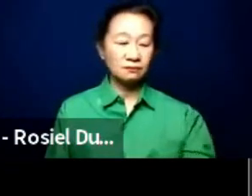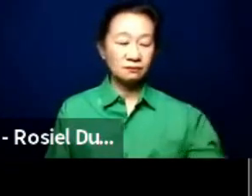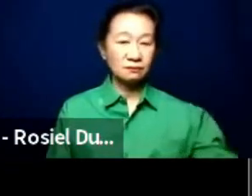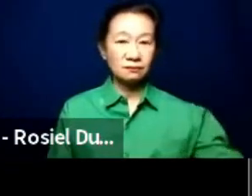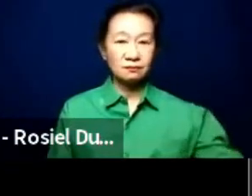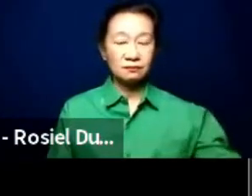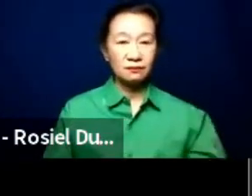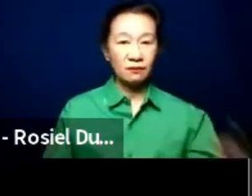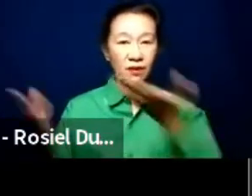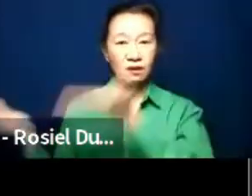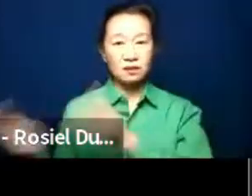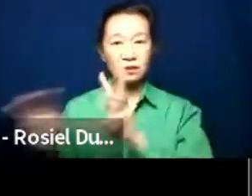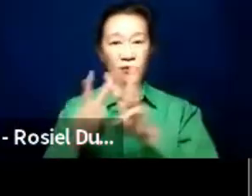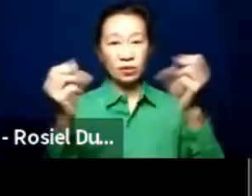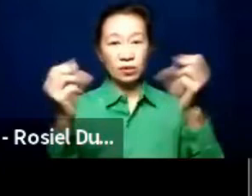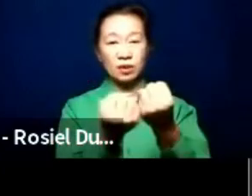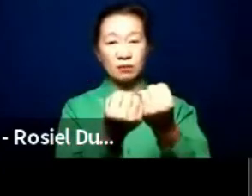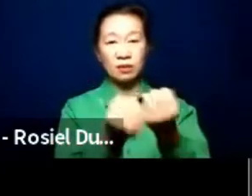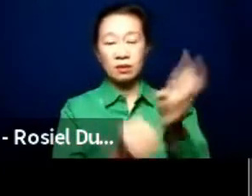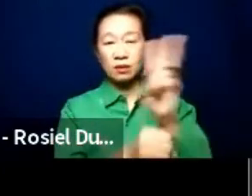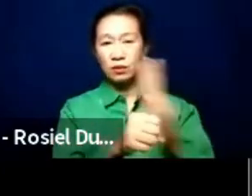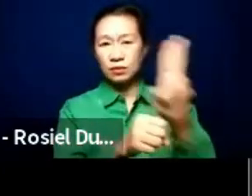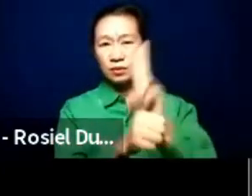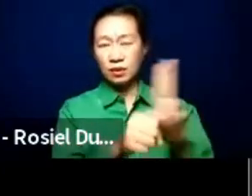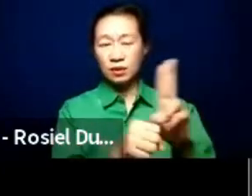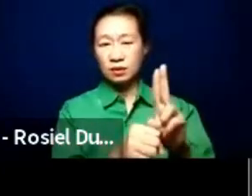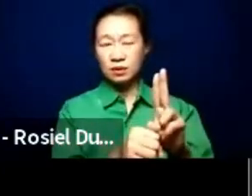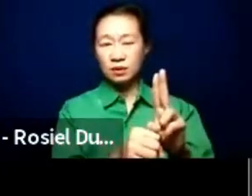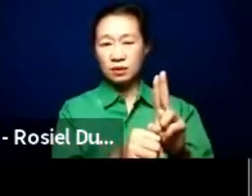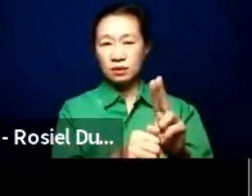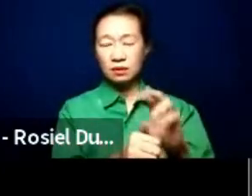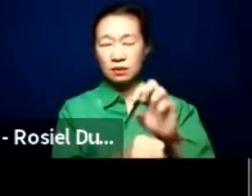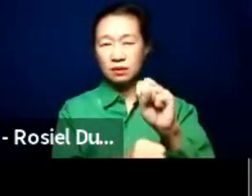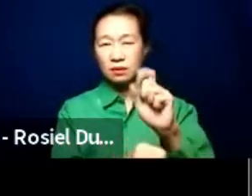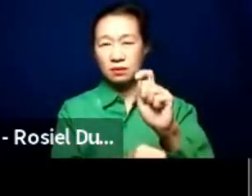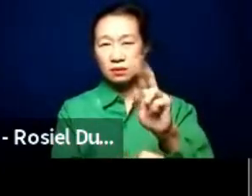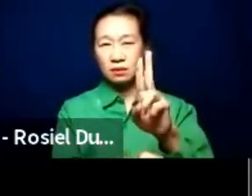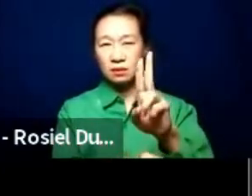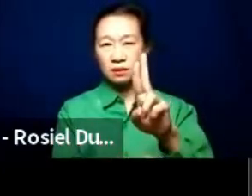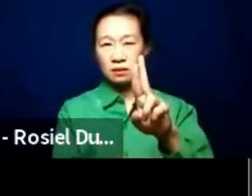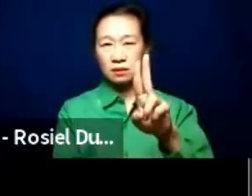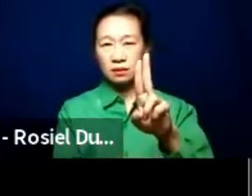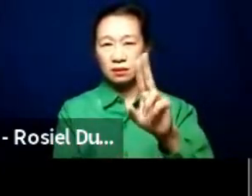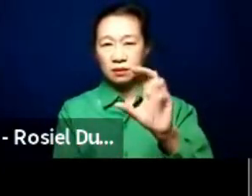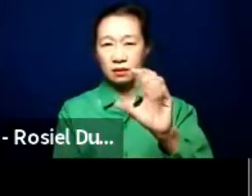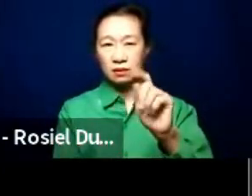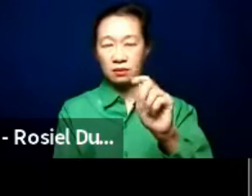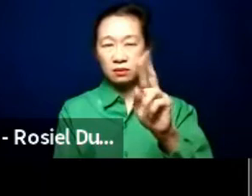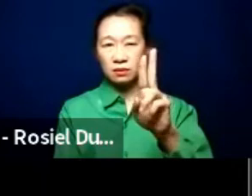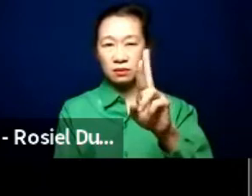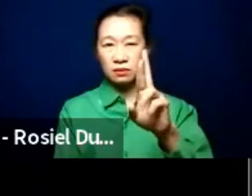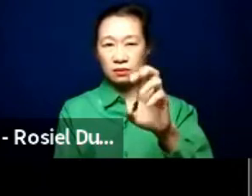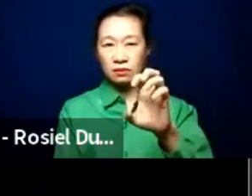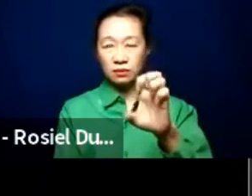So this workshop also uses structured teaching, no, or visual supports. So makikita niyo kung